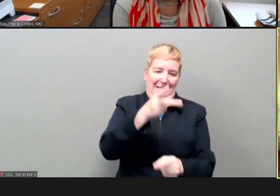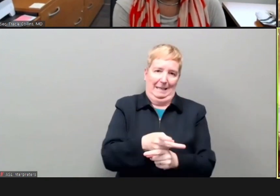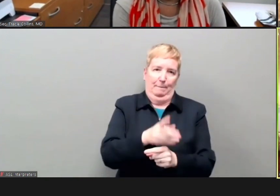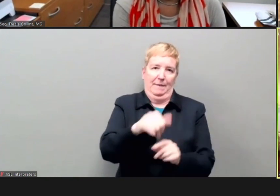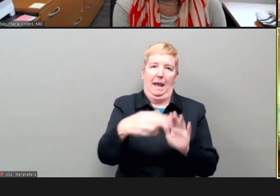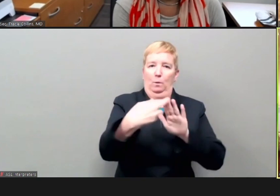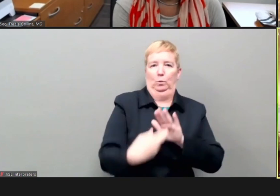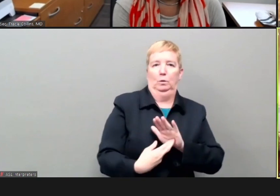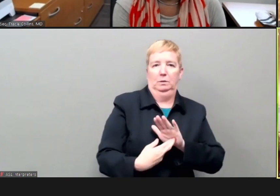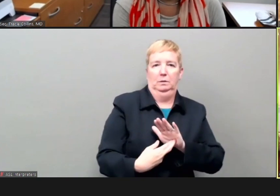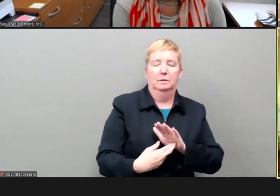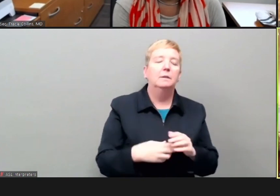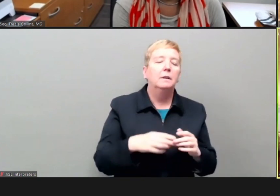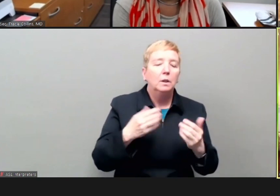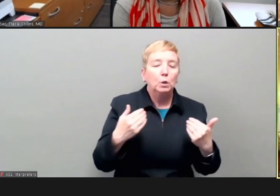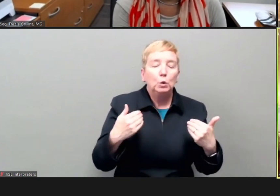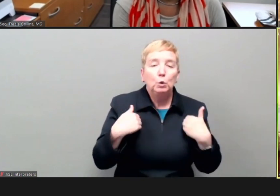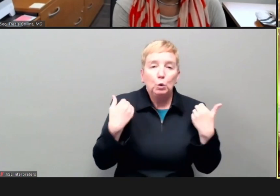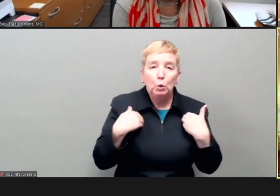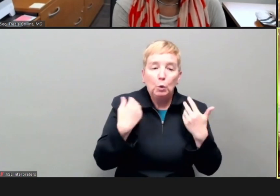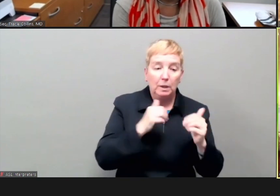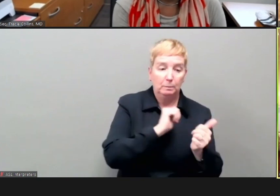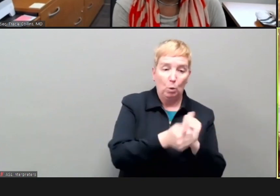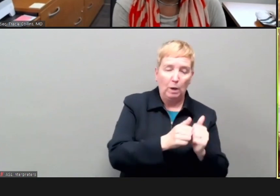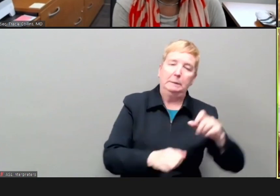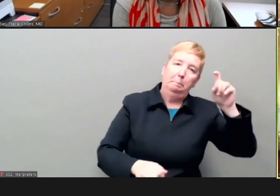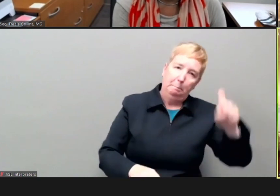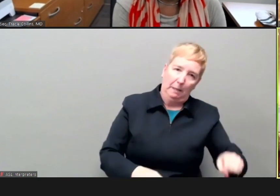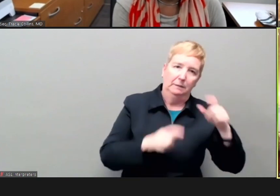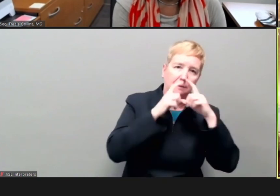for youth sports and for adult sports.